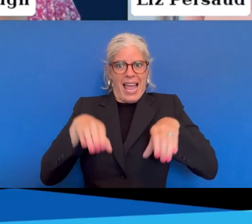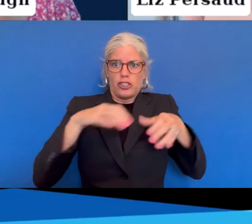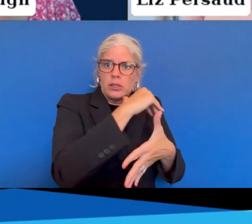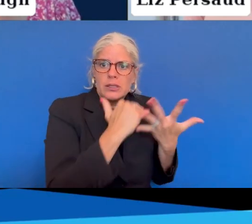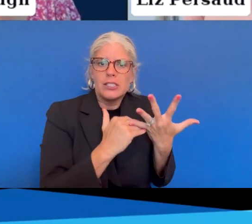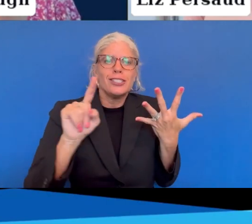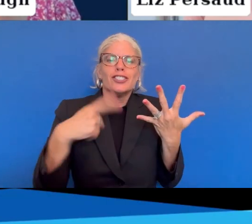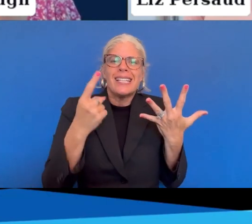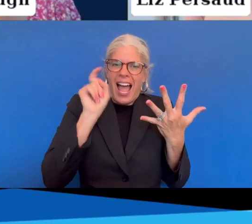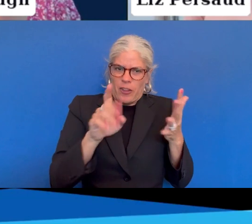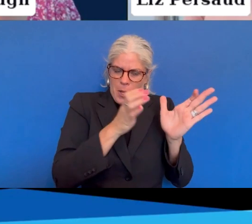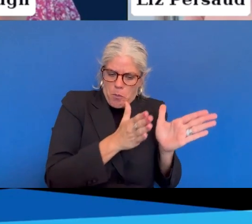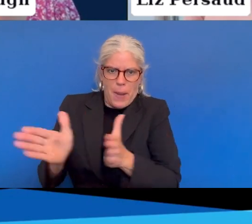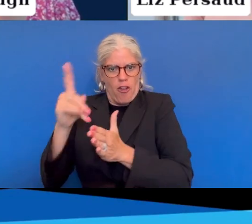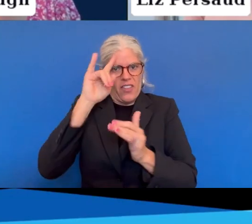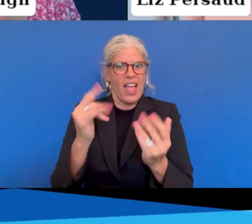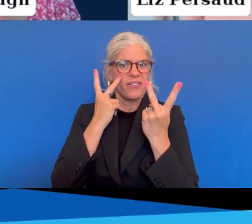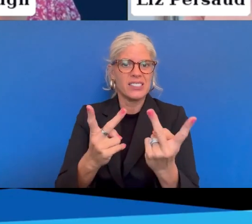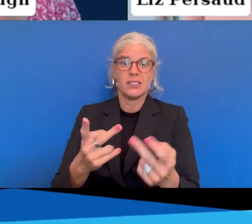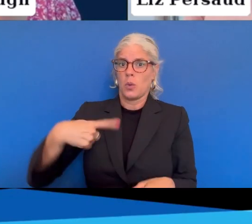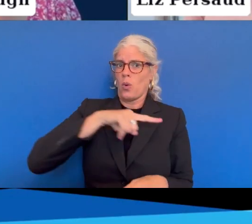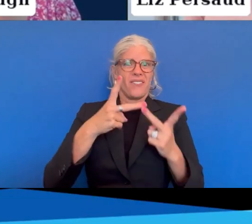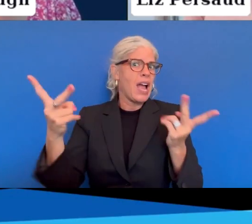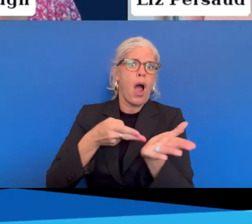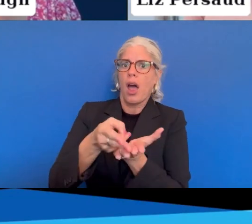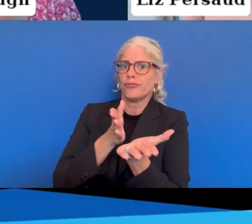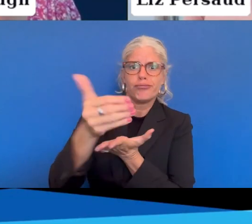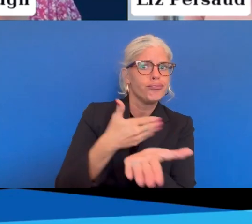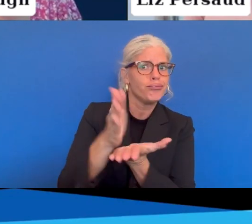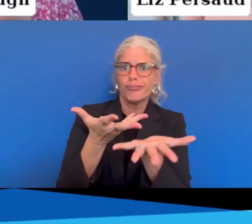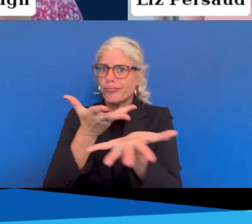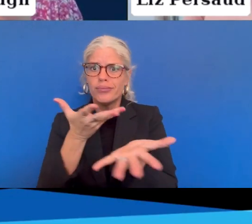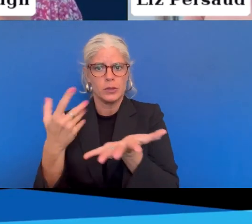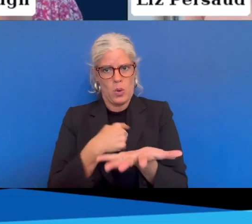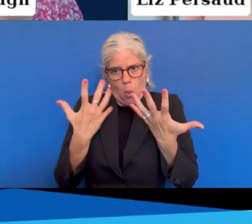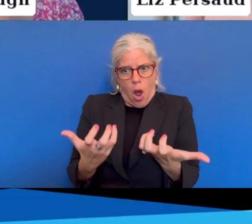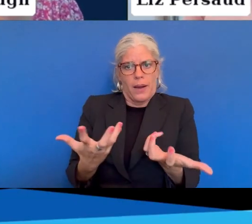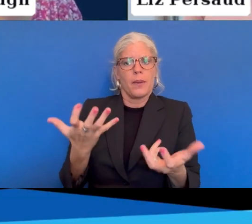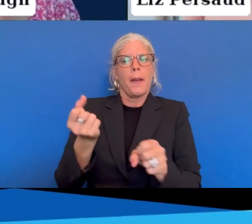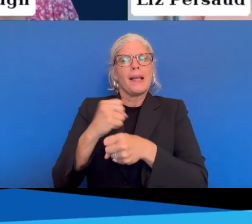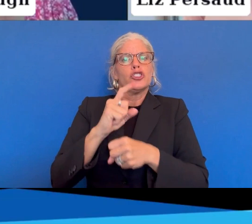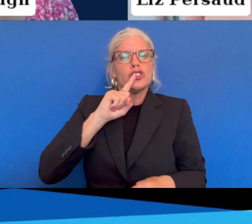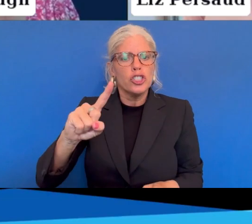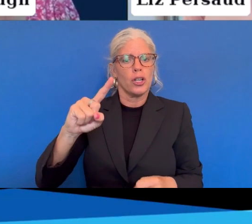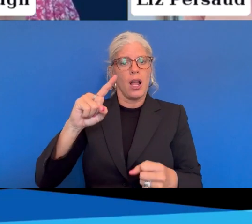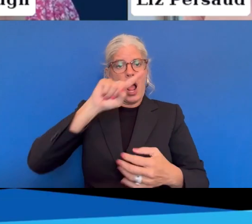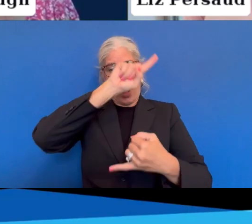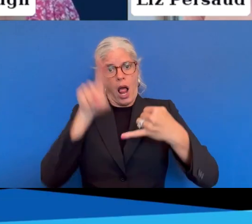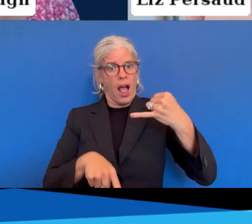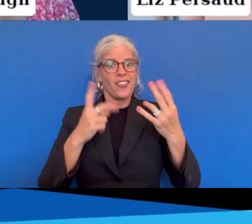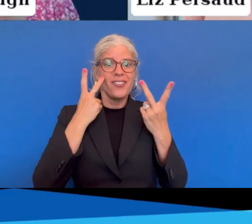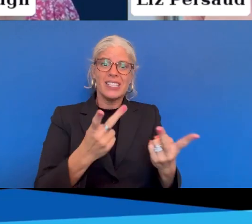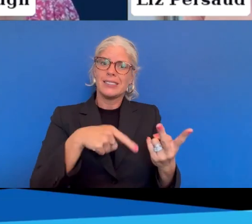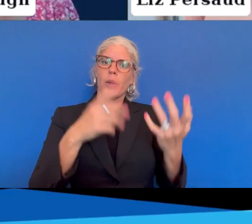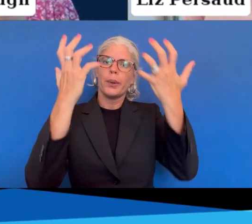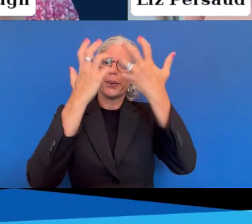visit, and we're very honest in it in terms of exchanging, we want to make sure we're ending the